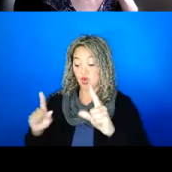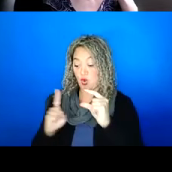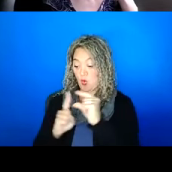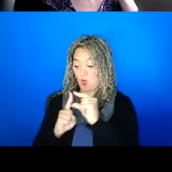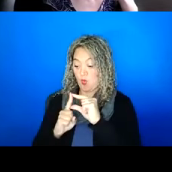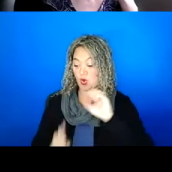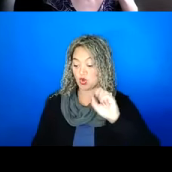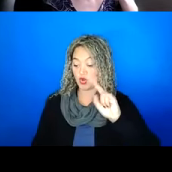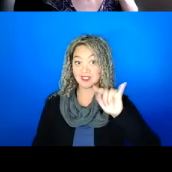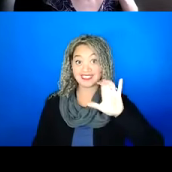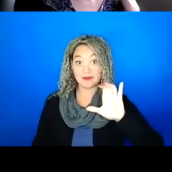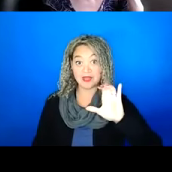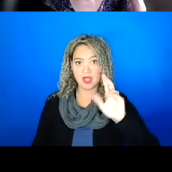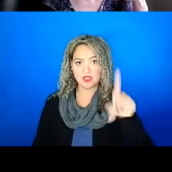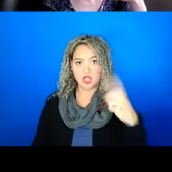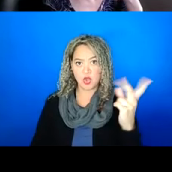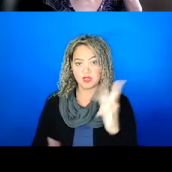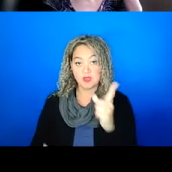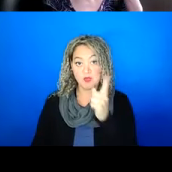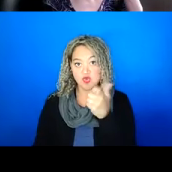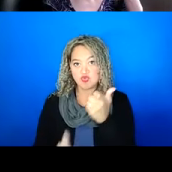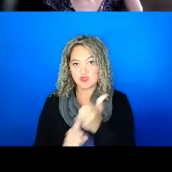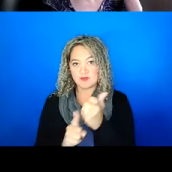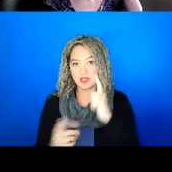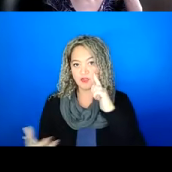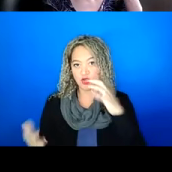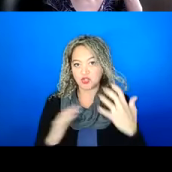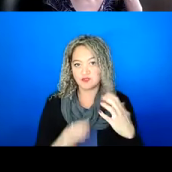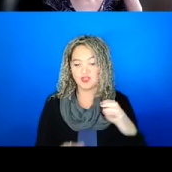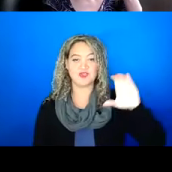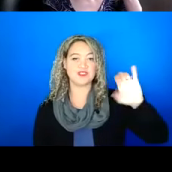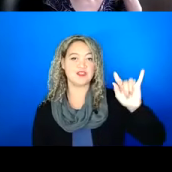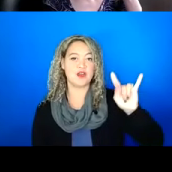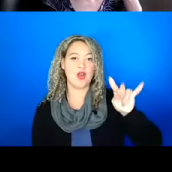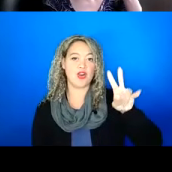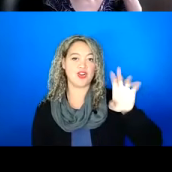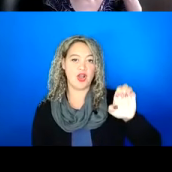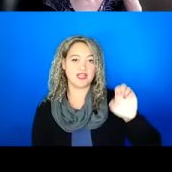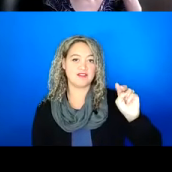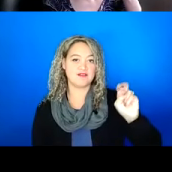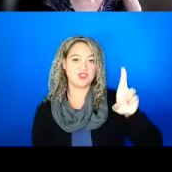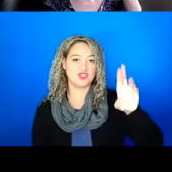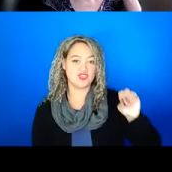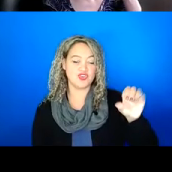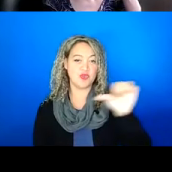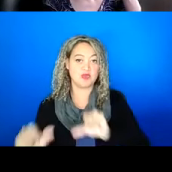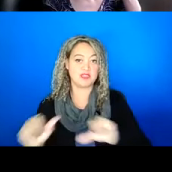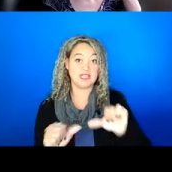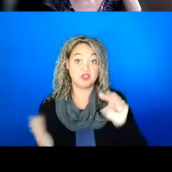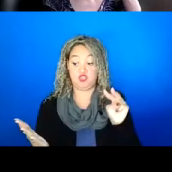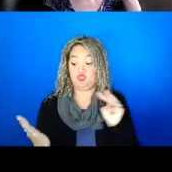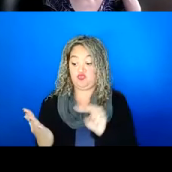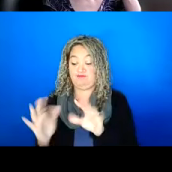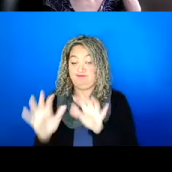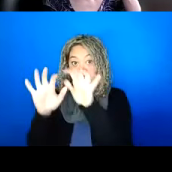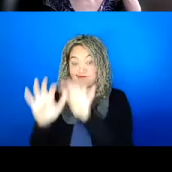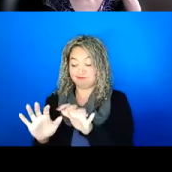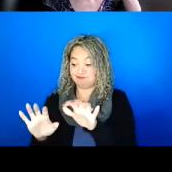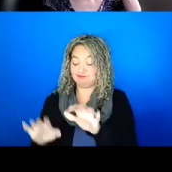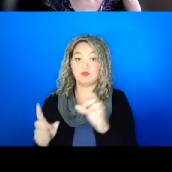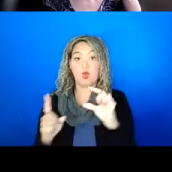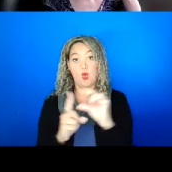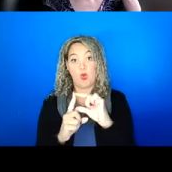I think the only ones who are confused about this are cognitive neuroscientists. If you look up semantics in any dictionary,